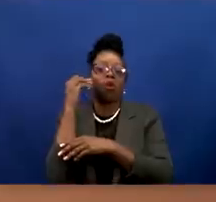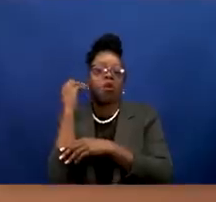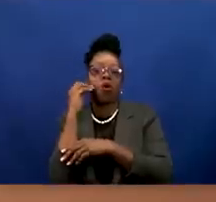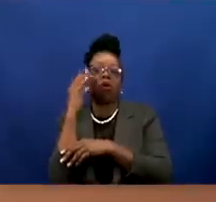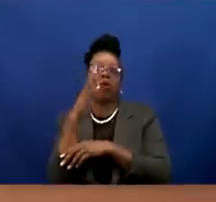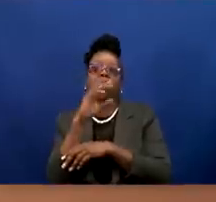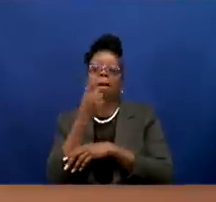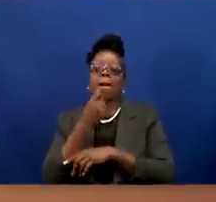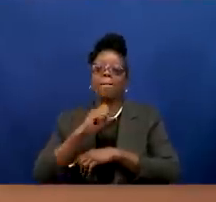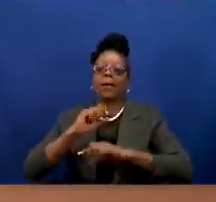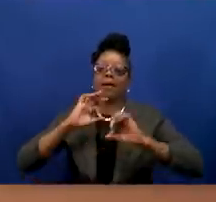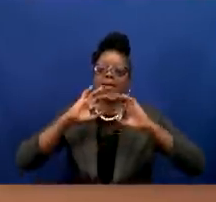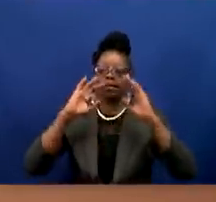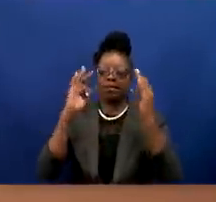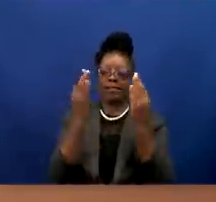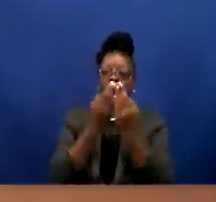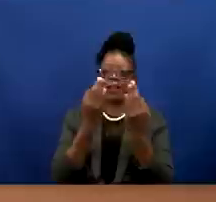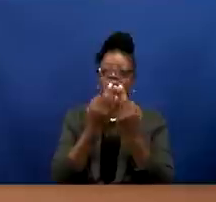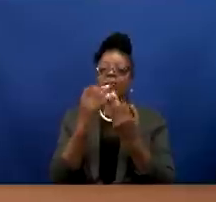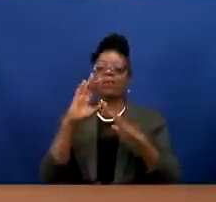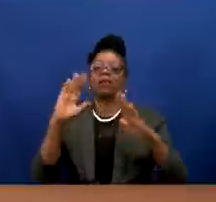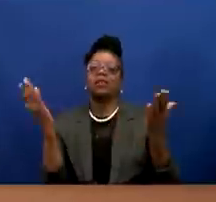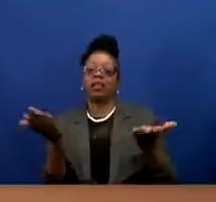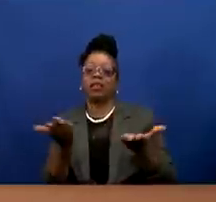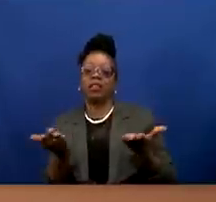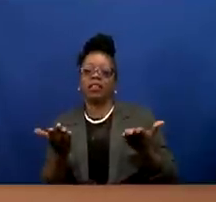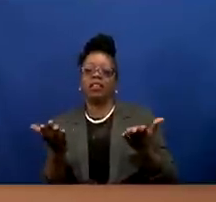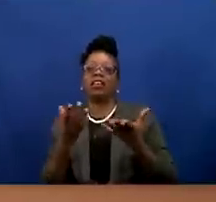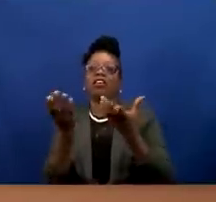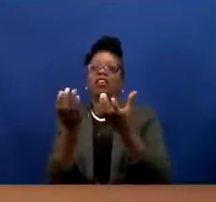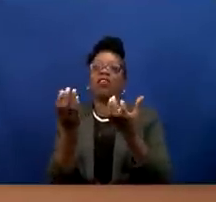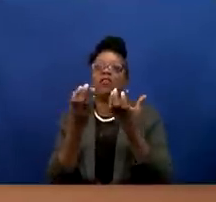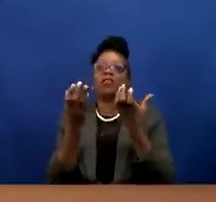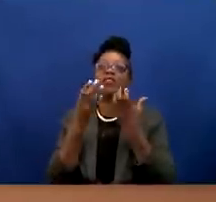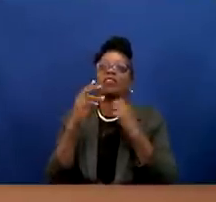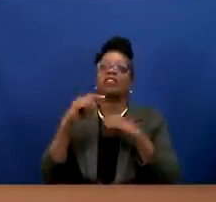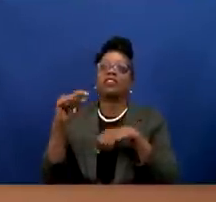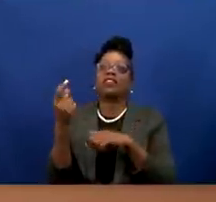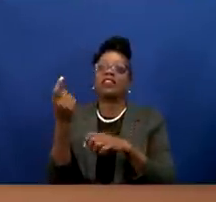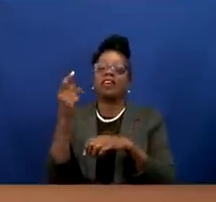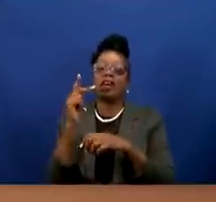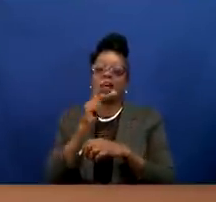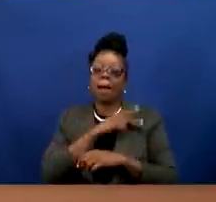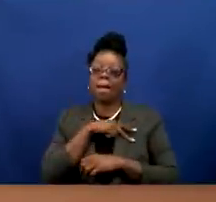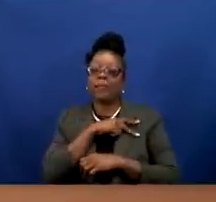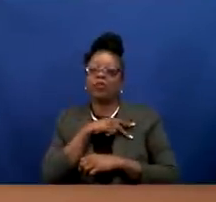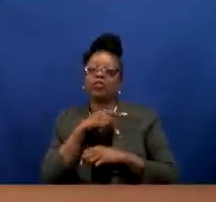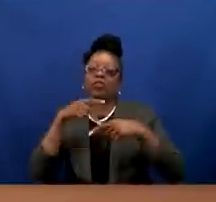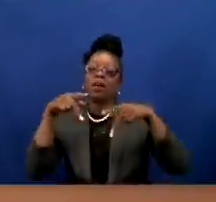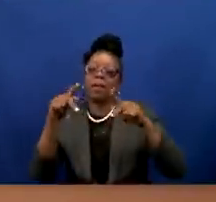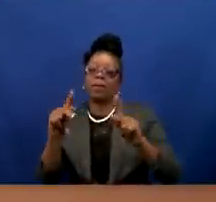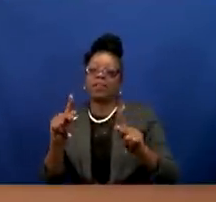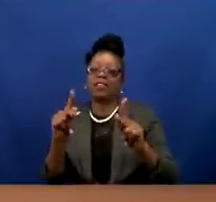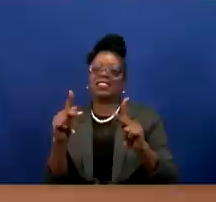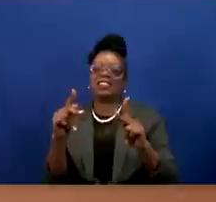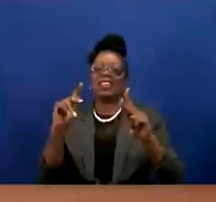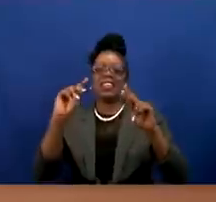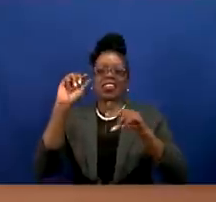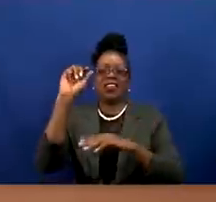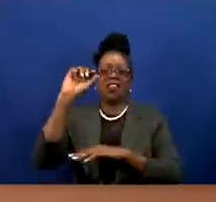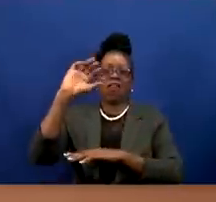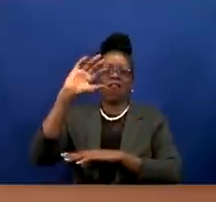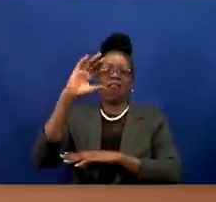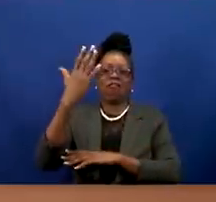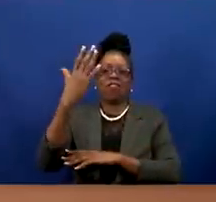are often in town, and they came in for Thanksgiving. And I want to take just a point of personal privilege today. Today is their